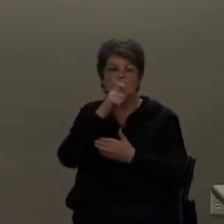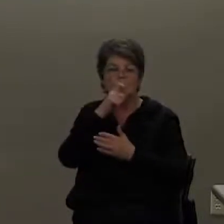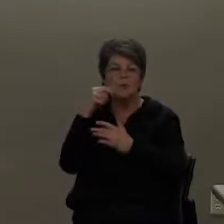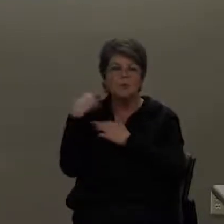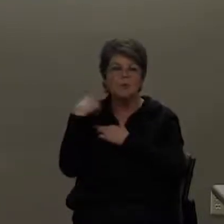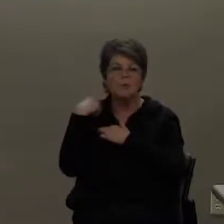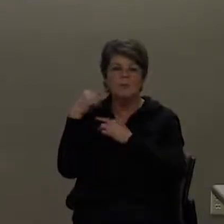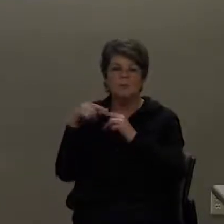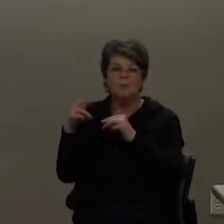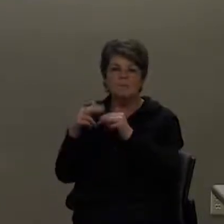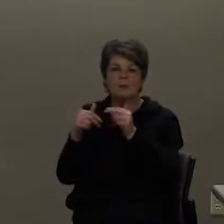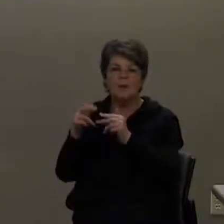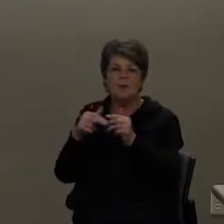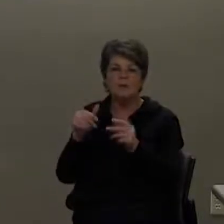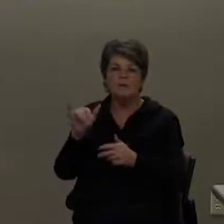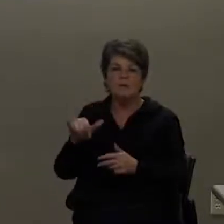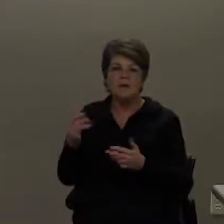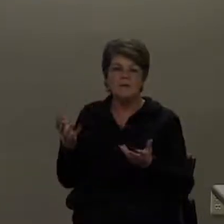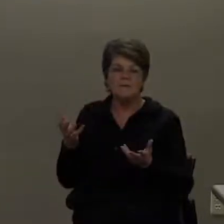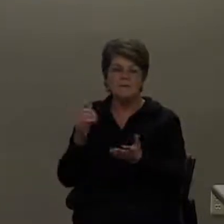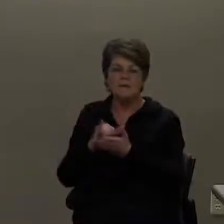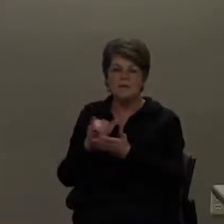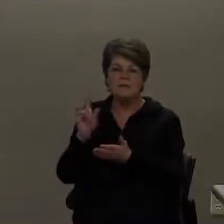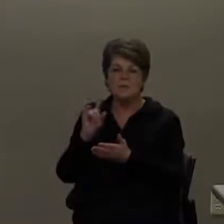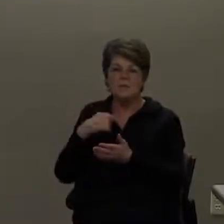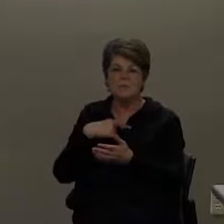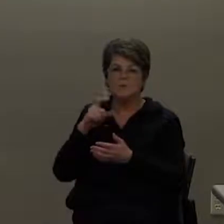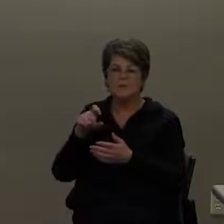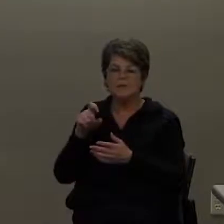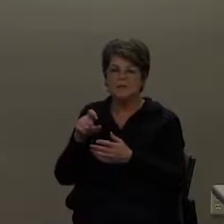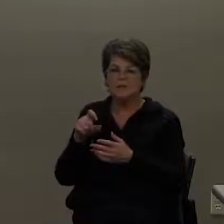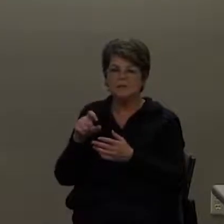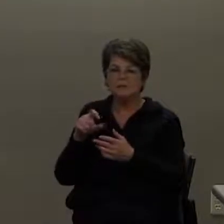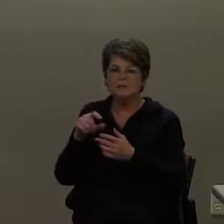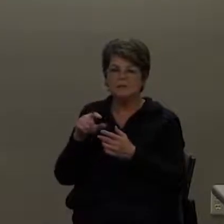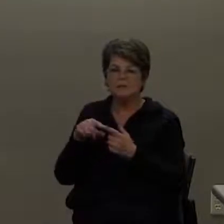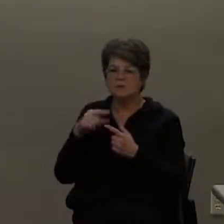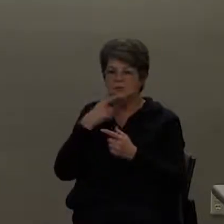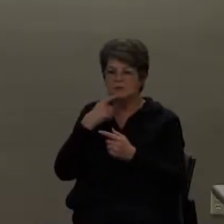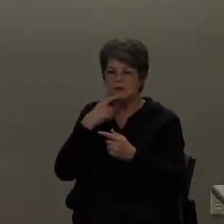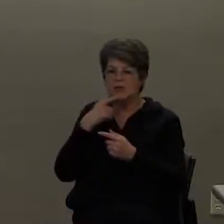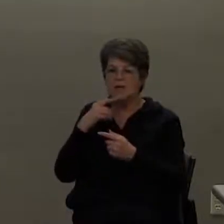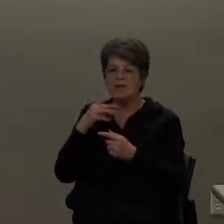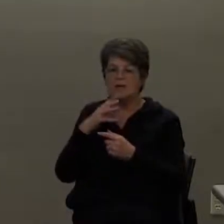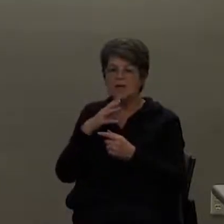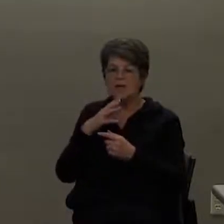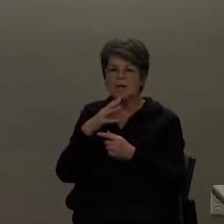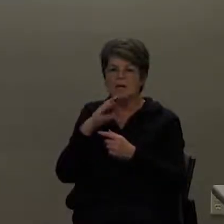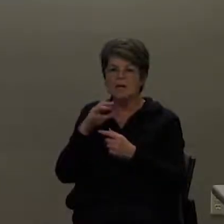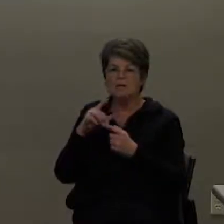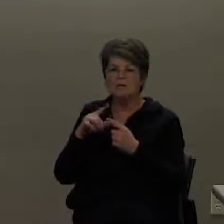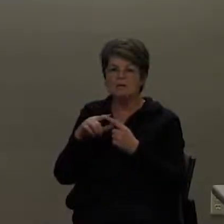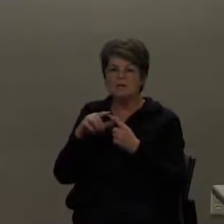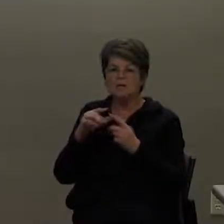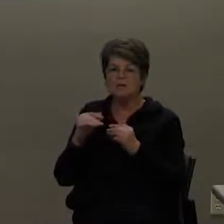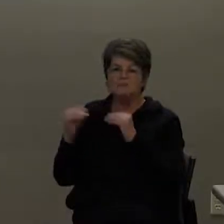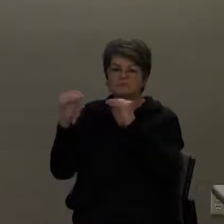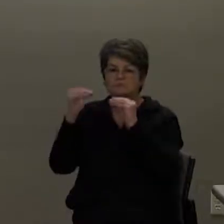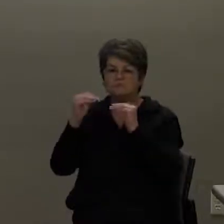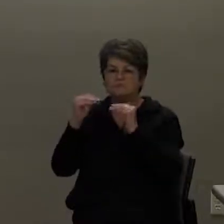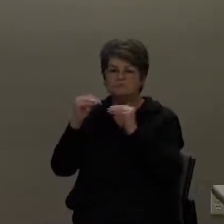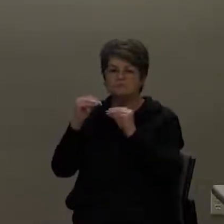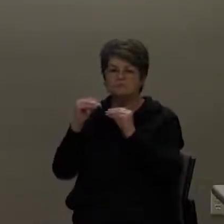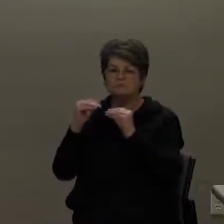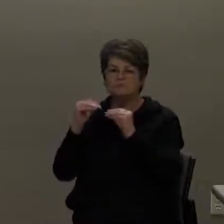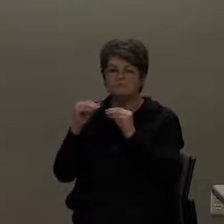Whose responsibility is that? That's where I think we need to get to when we start talking about and graduate our public-private partnership, is to graduate